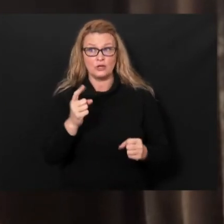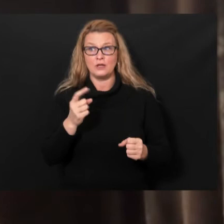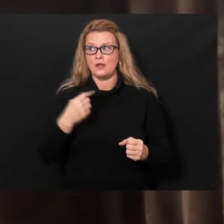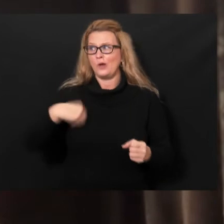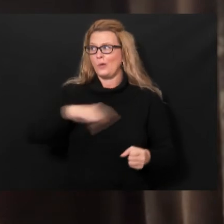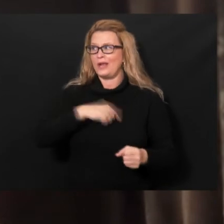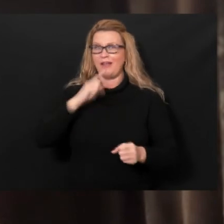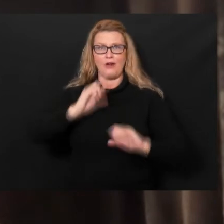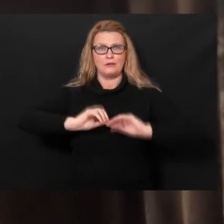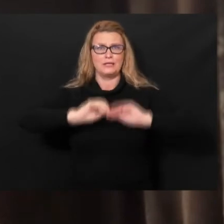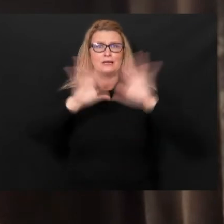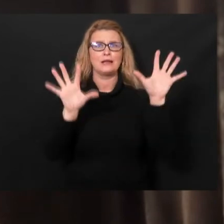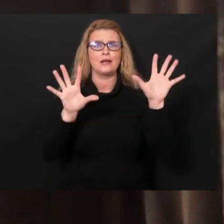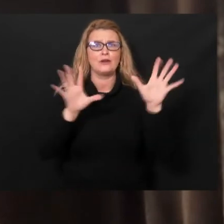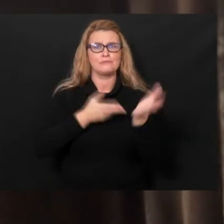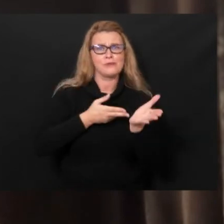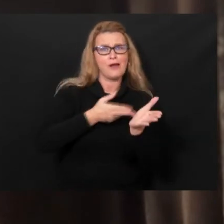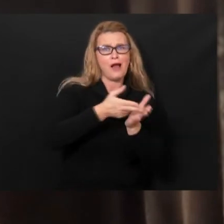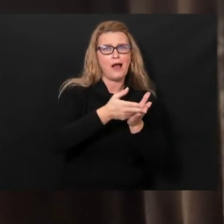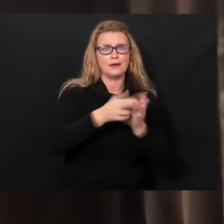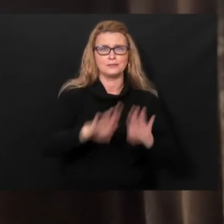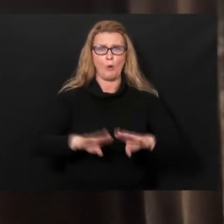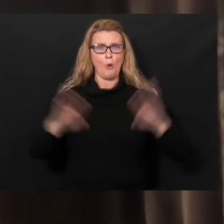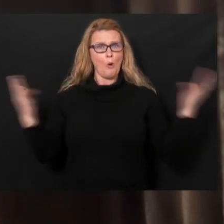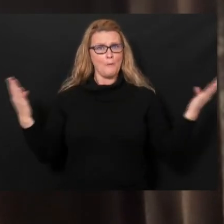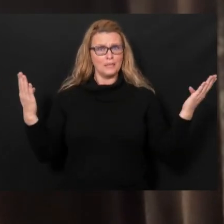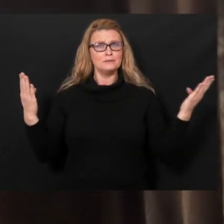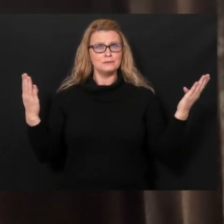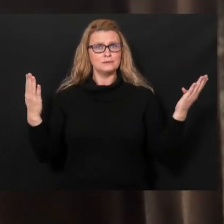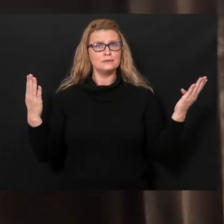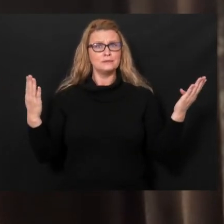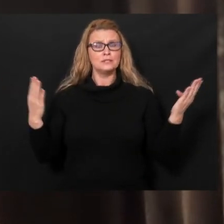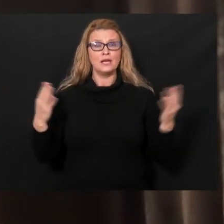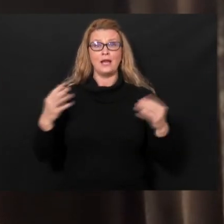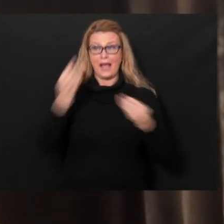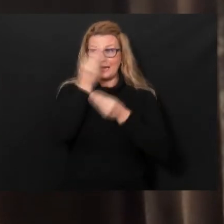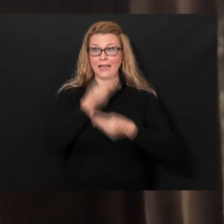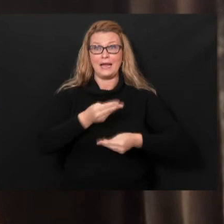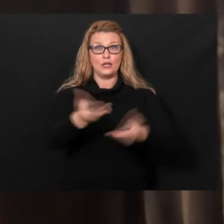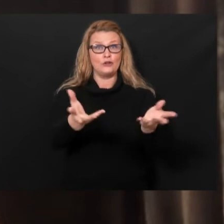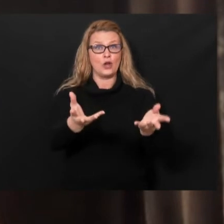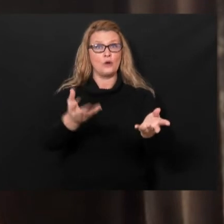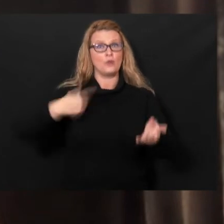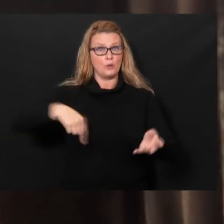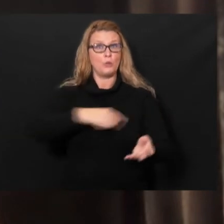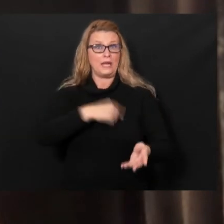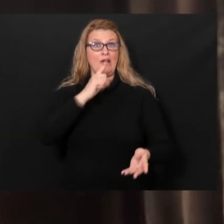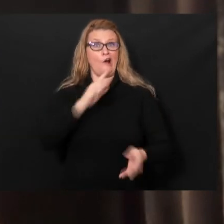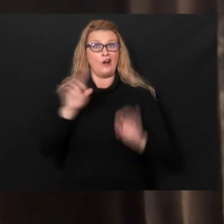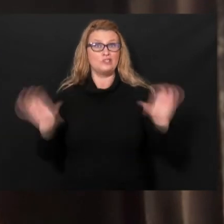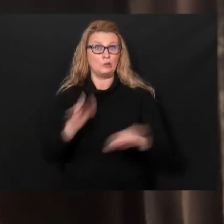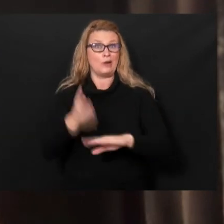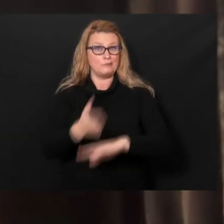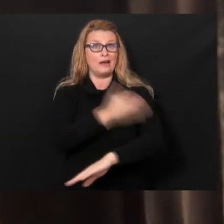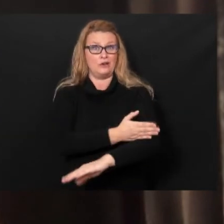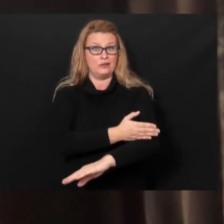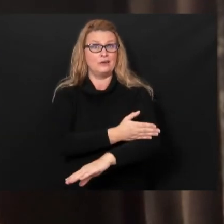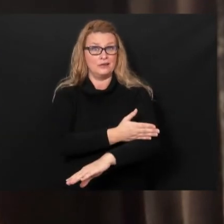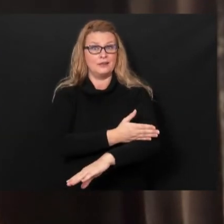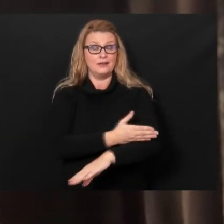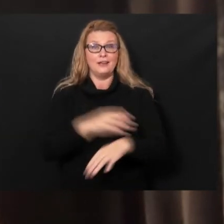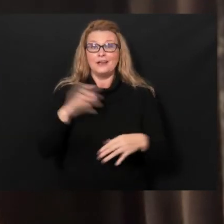and transparent in telling people that while we are doing much better, and that is wonderful, and again, thank you